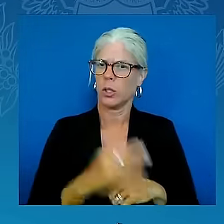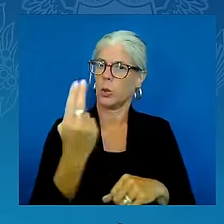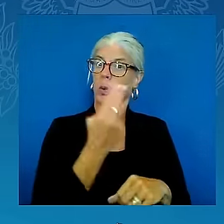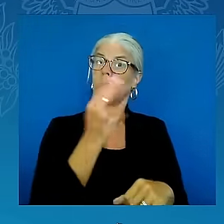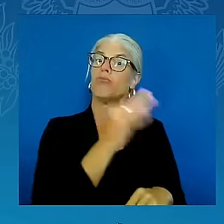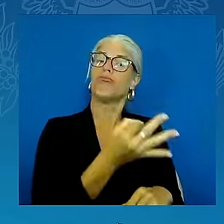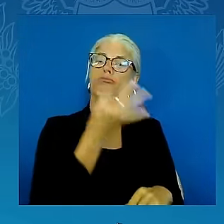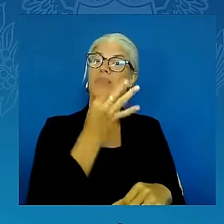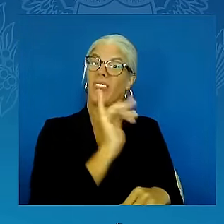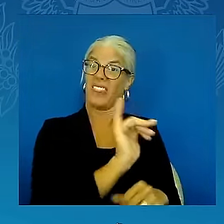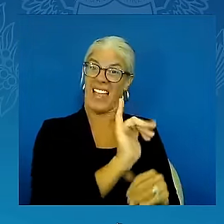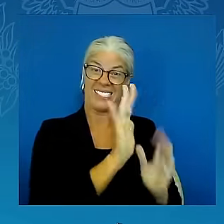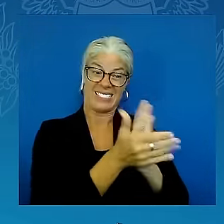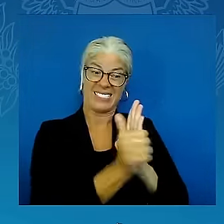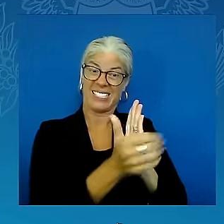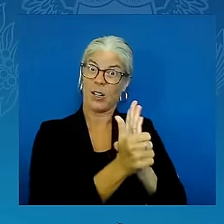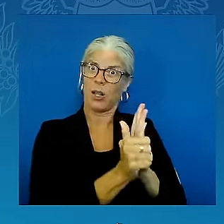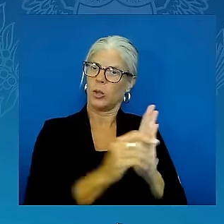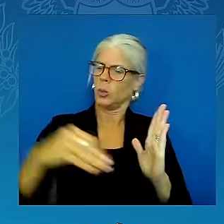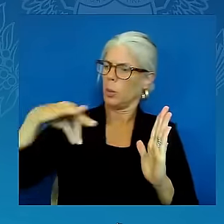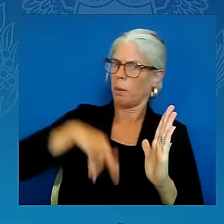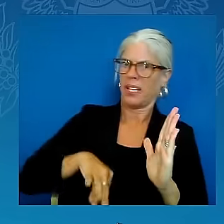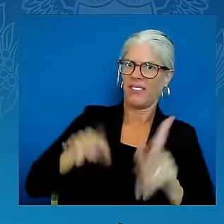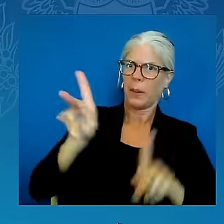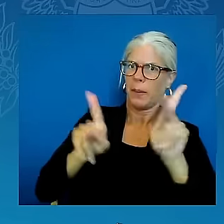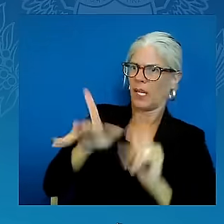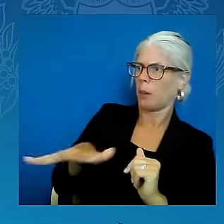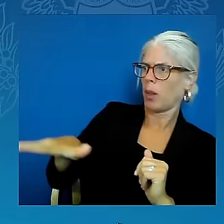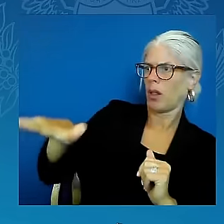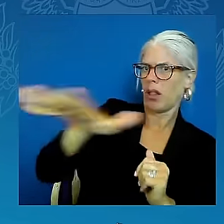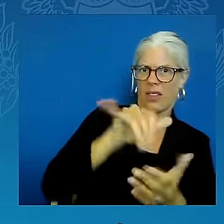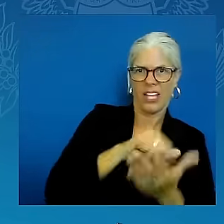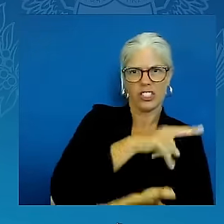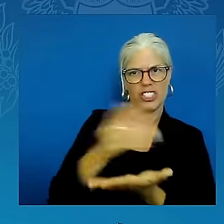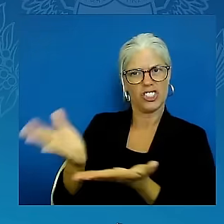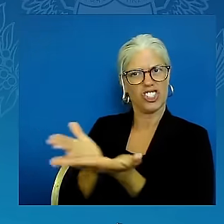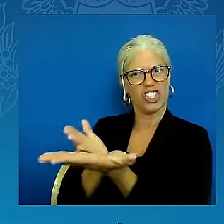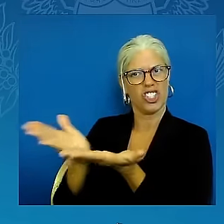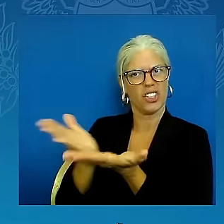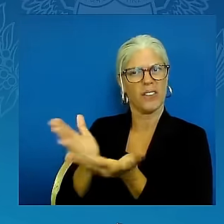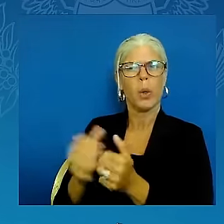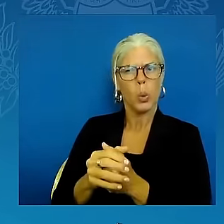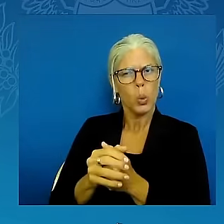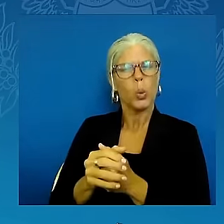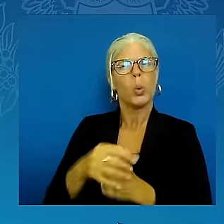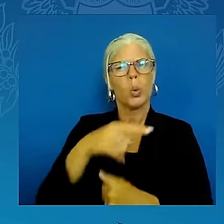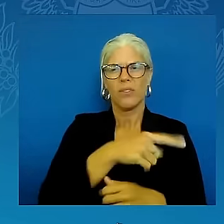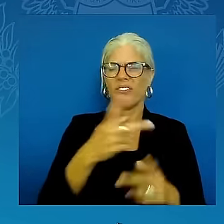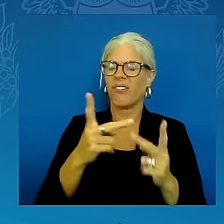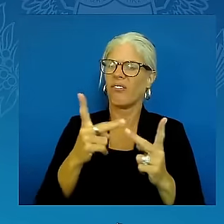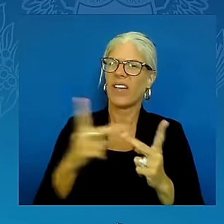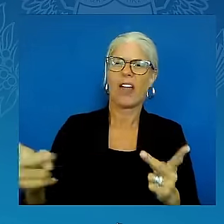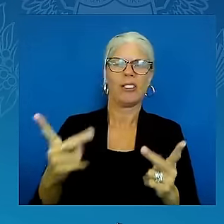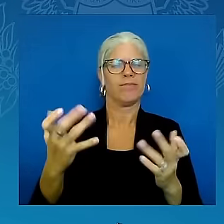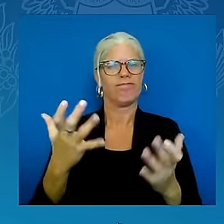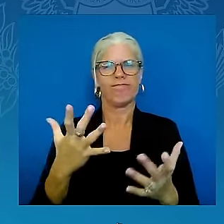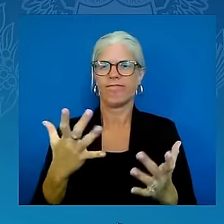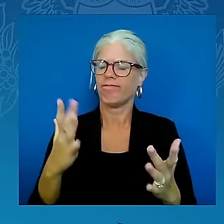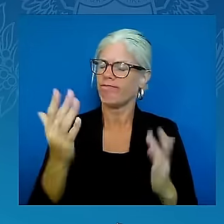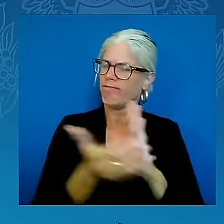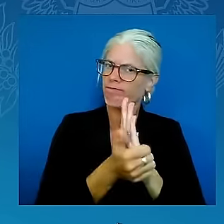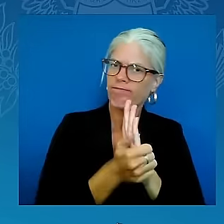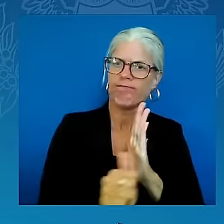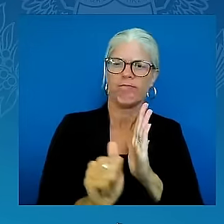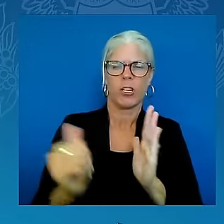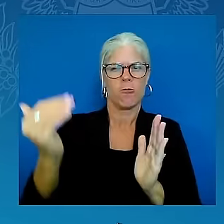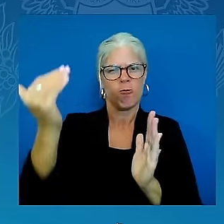We were talking about it backstage. Sheila Jackson was one of the smartest and most strategic legislators in